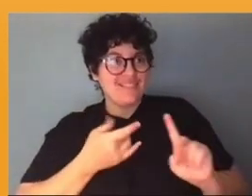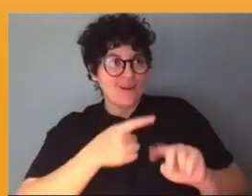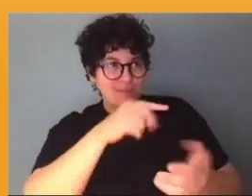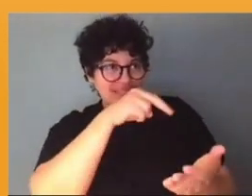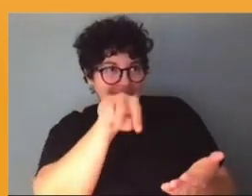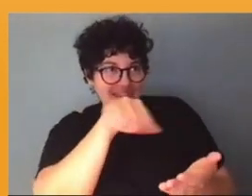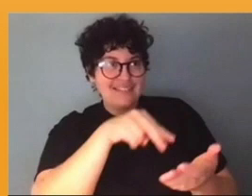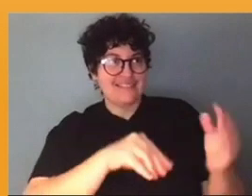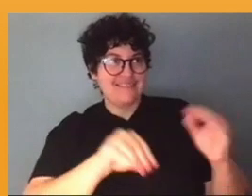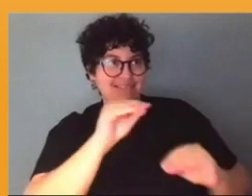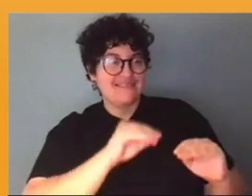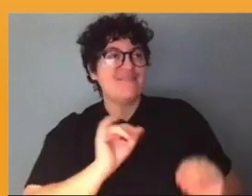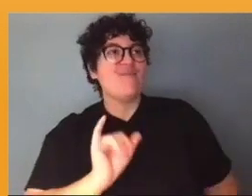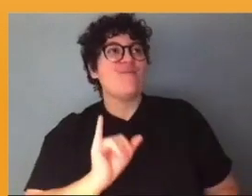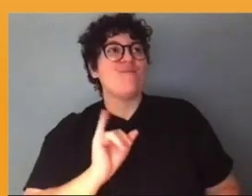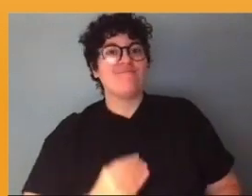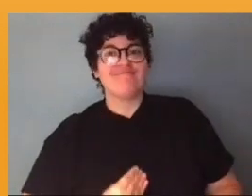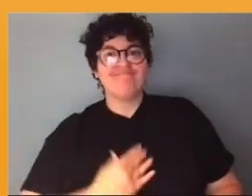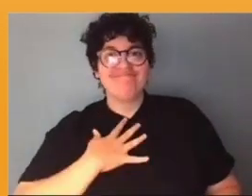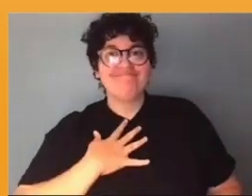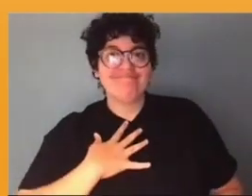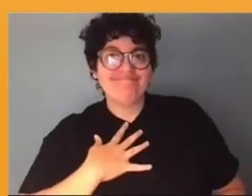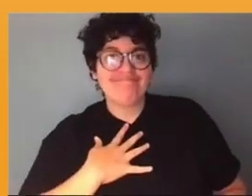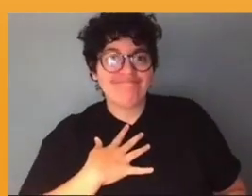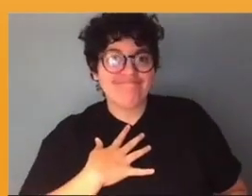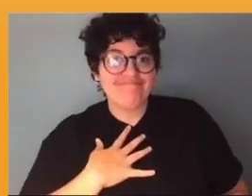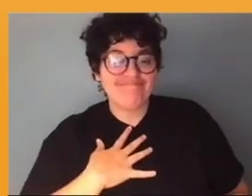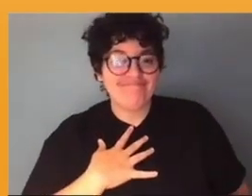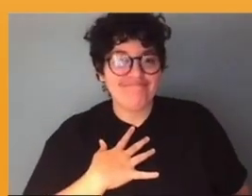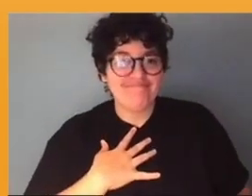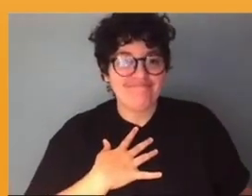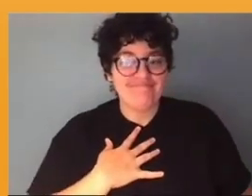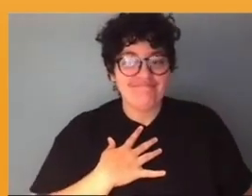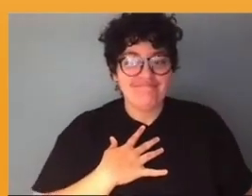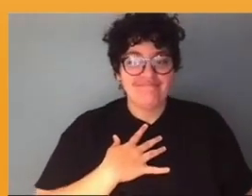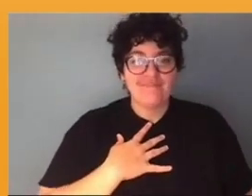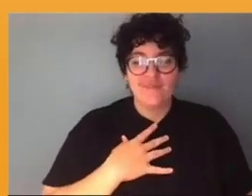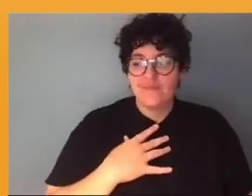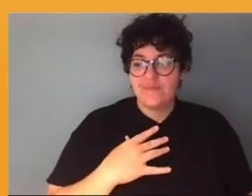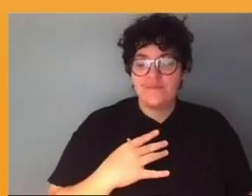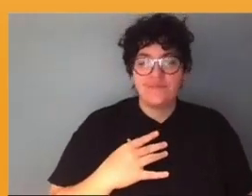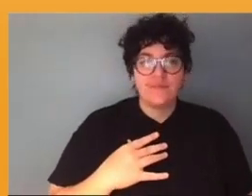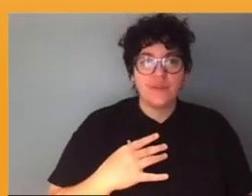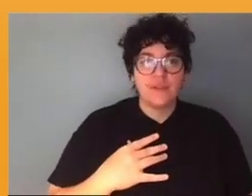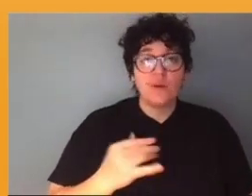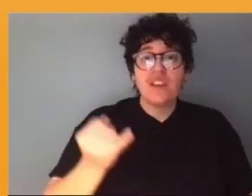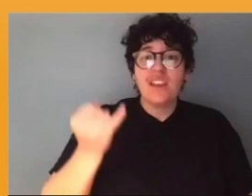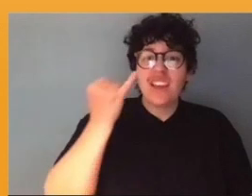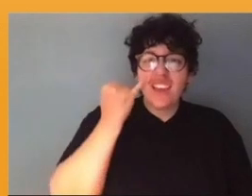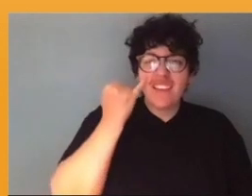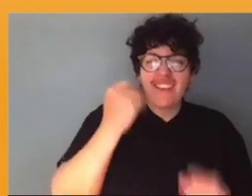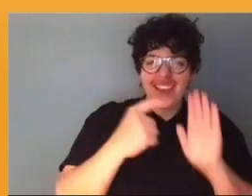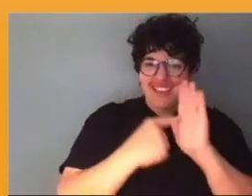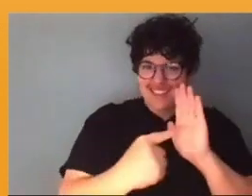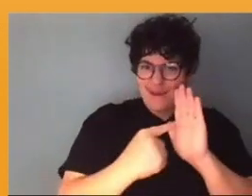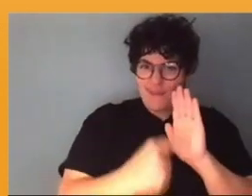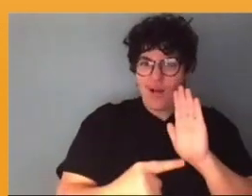things is, like, if we're doing a very sentimental, sad